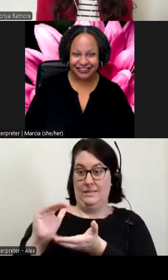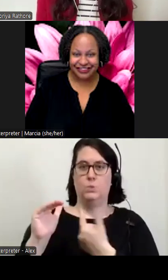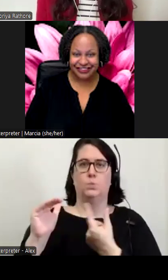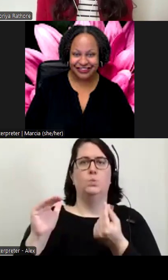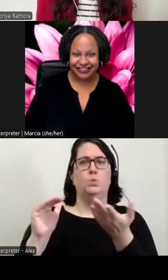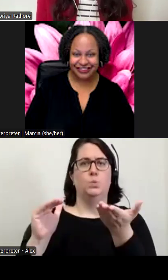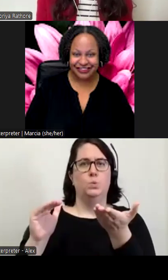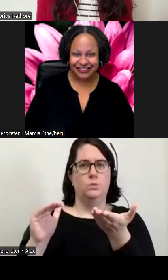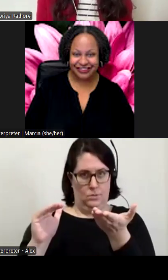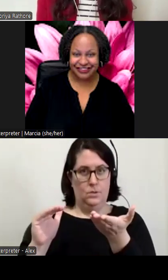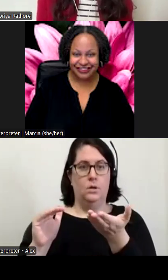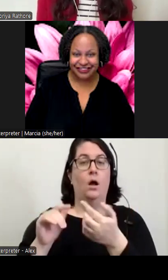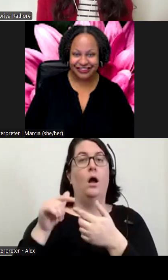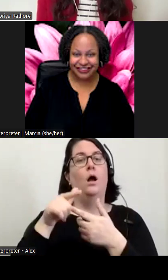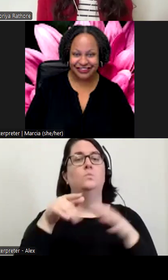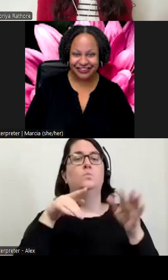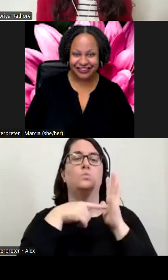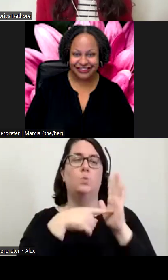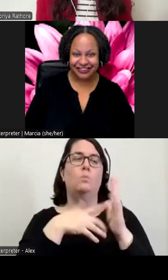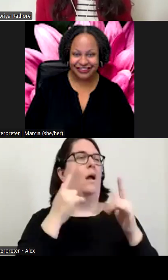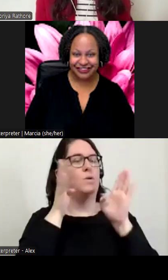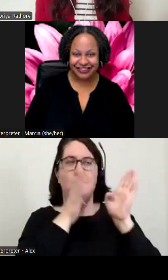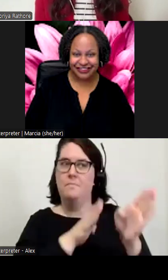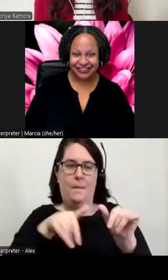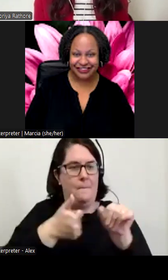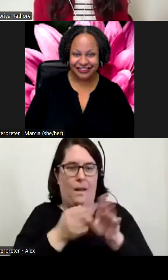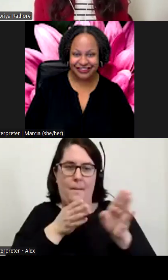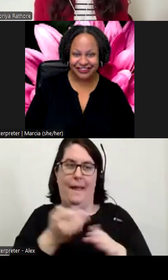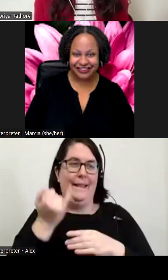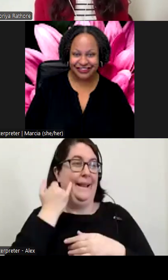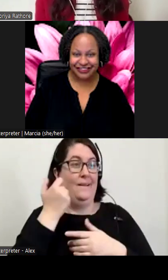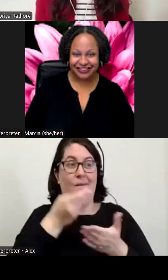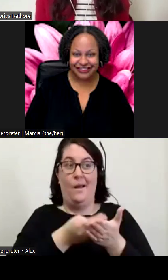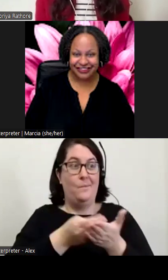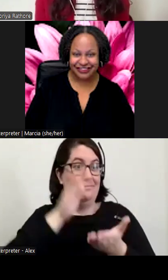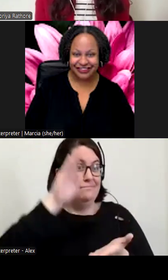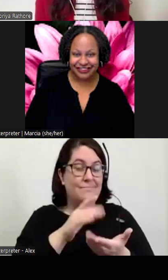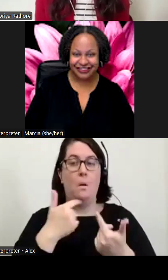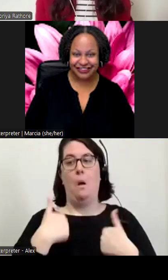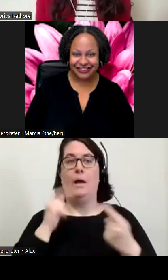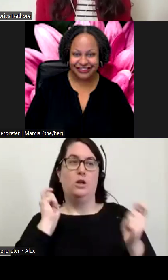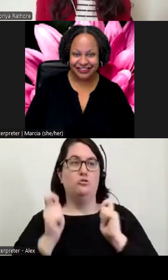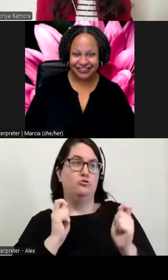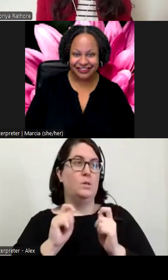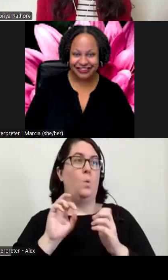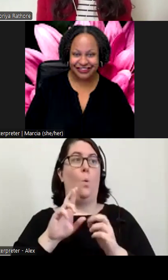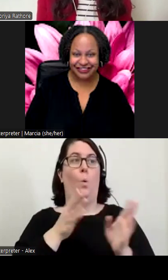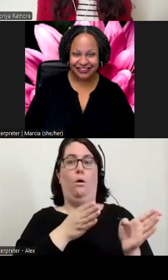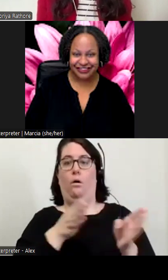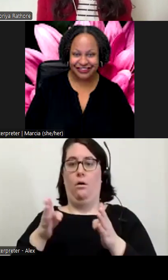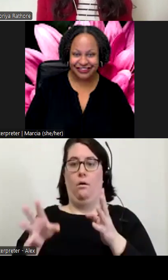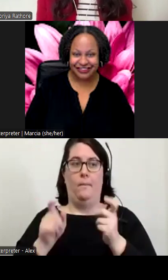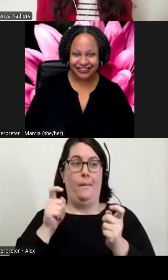This is an opportunity to show the assessment panel that you've planned your budget in a way that you can pivot or adjust to ensure the project still